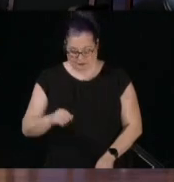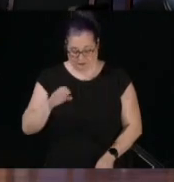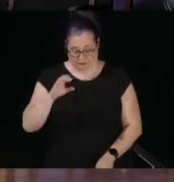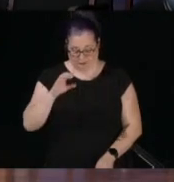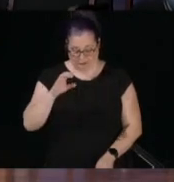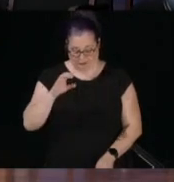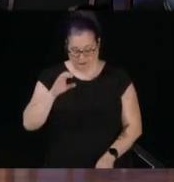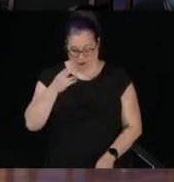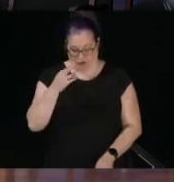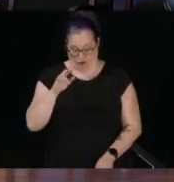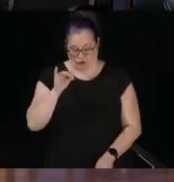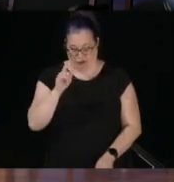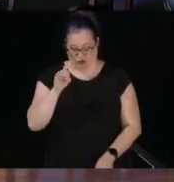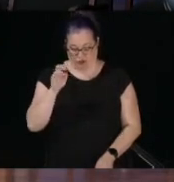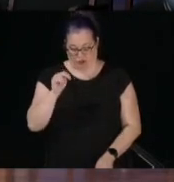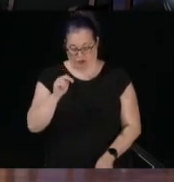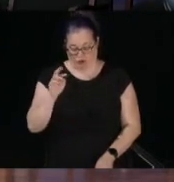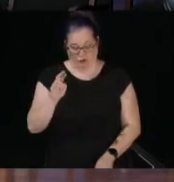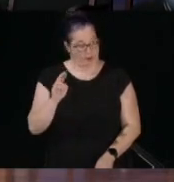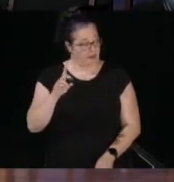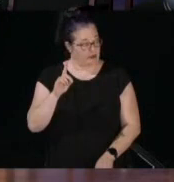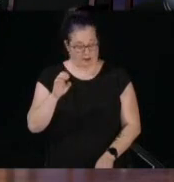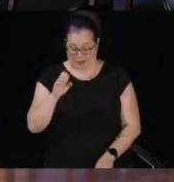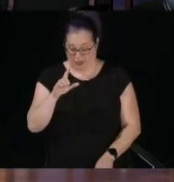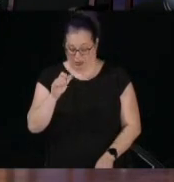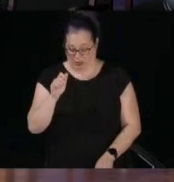Christian Robert Delaney.